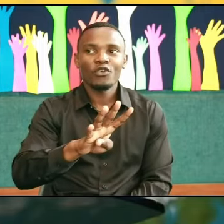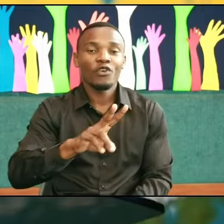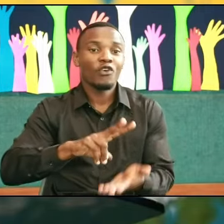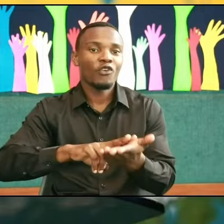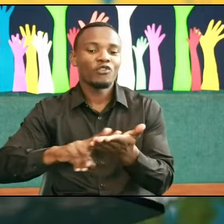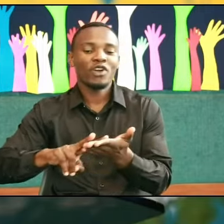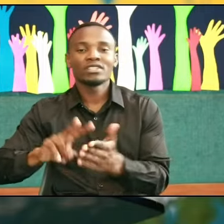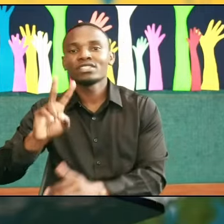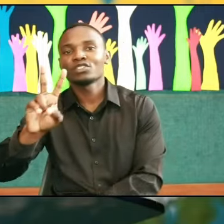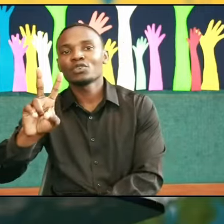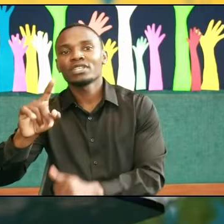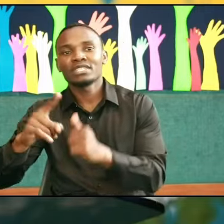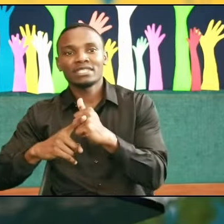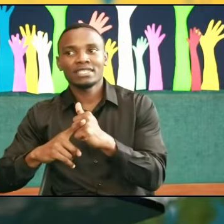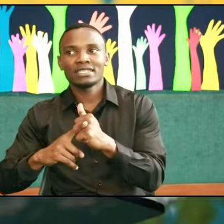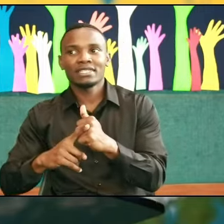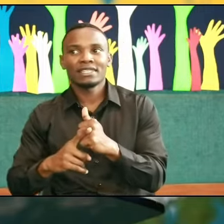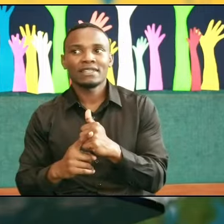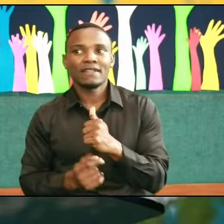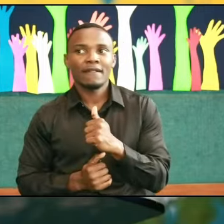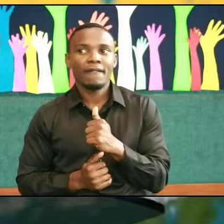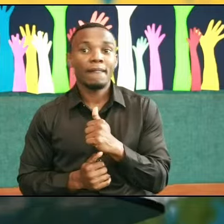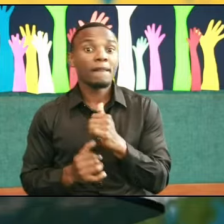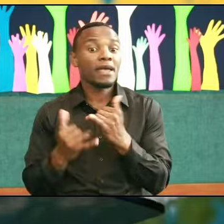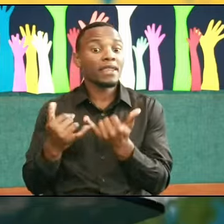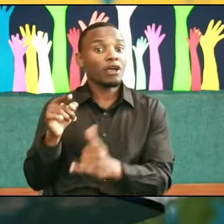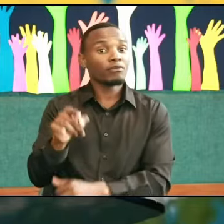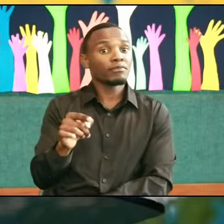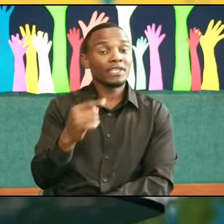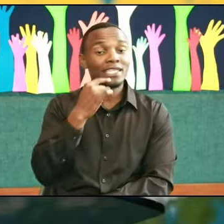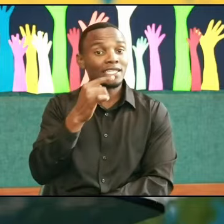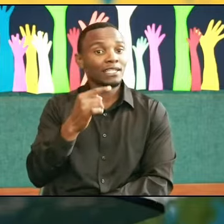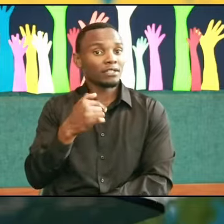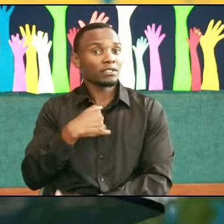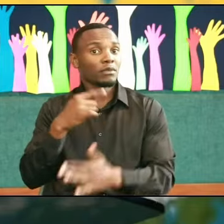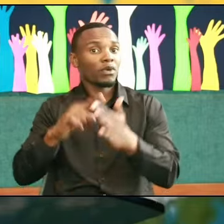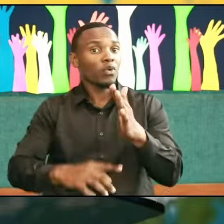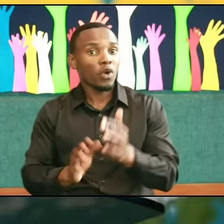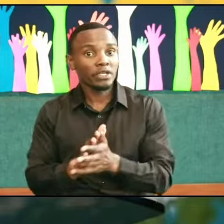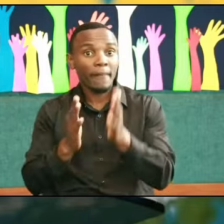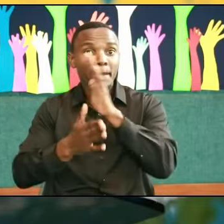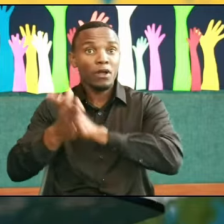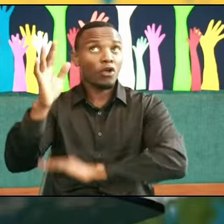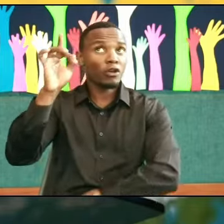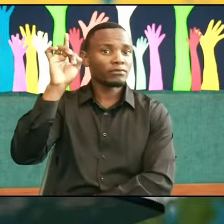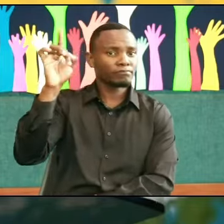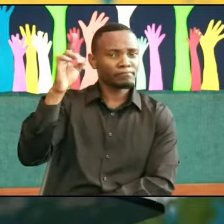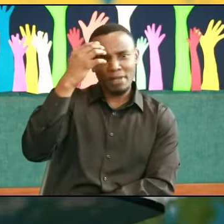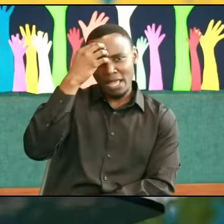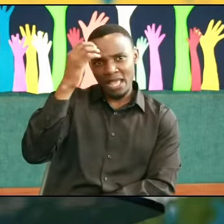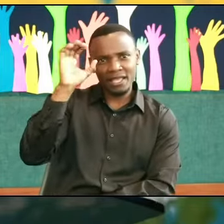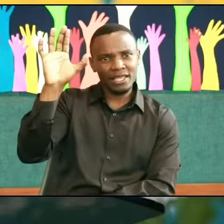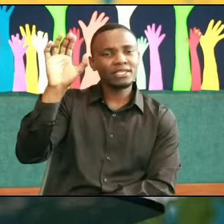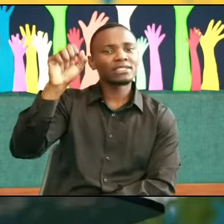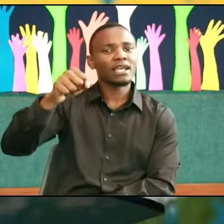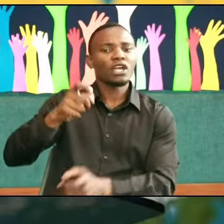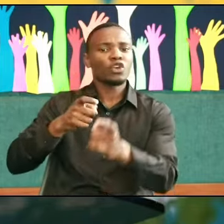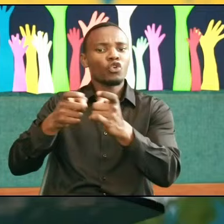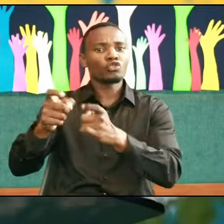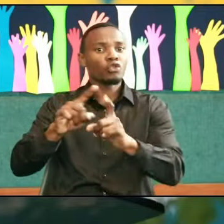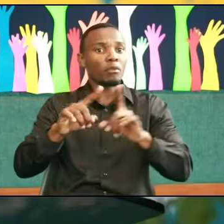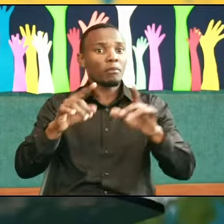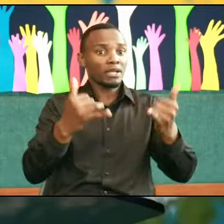verse 26. Now, this tells me that God is able to control his anger. But you and me